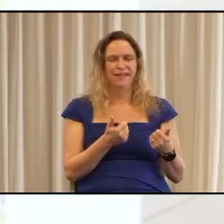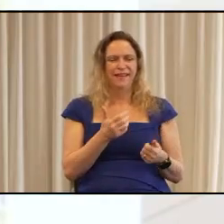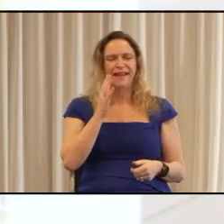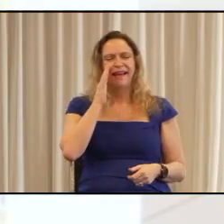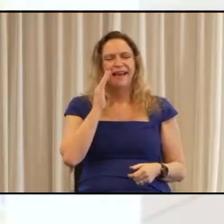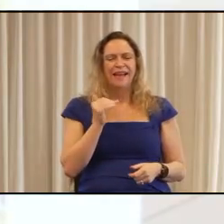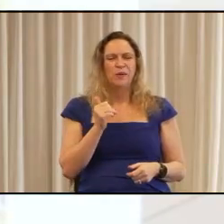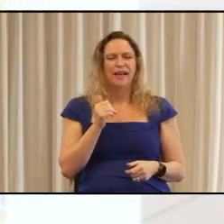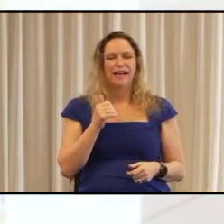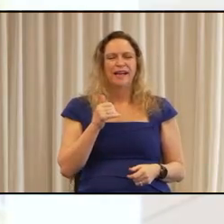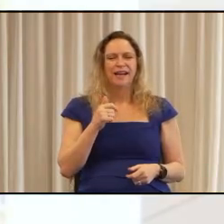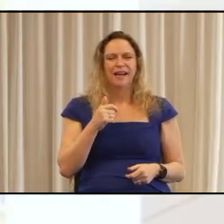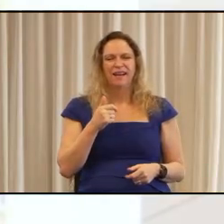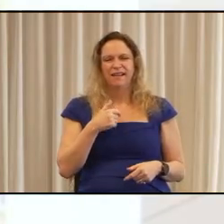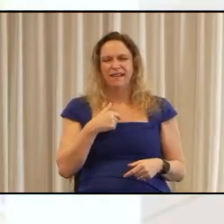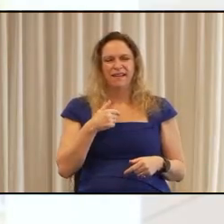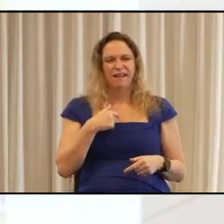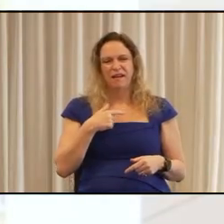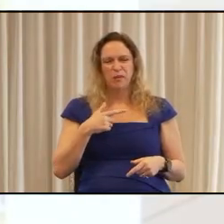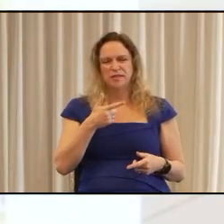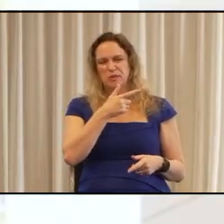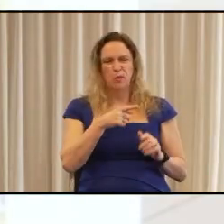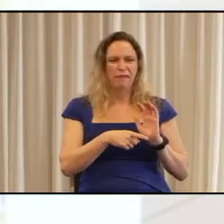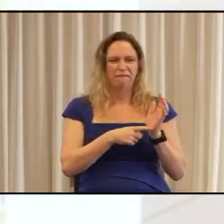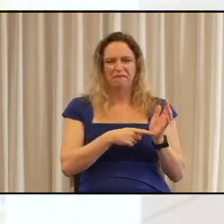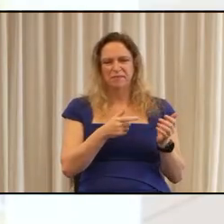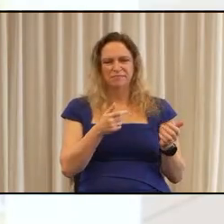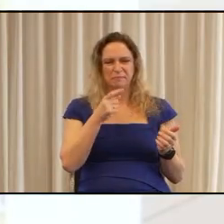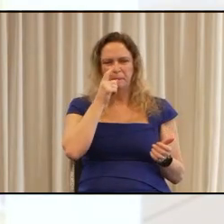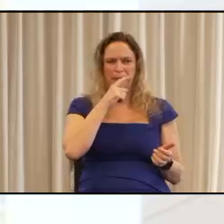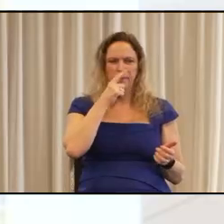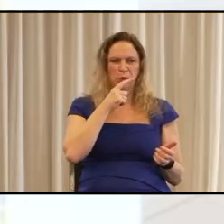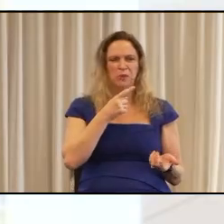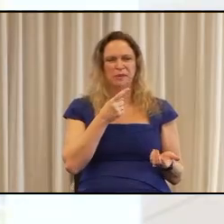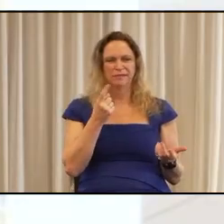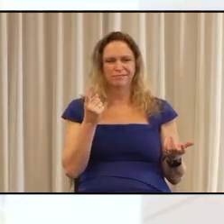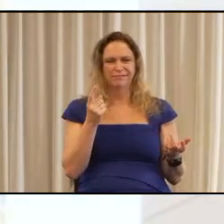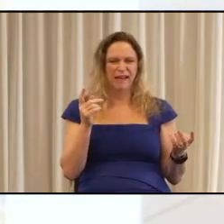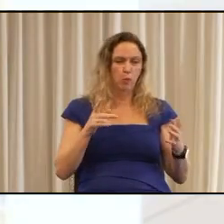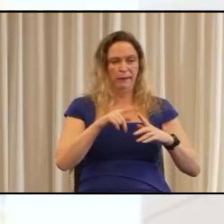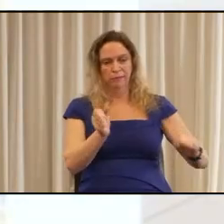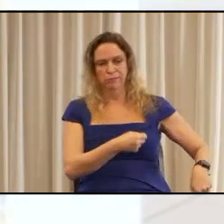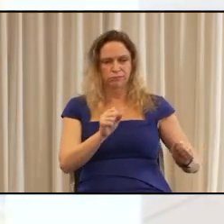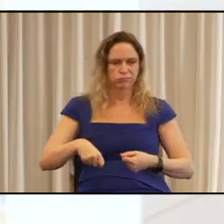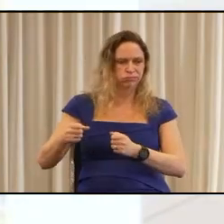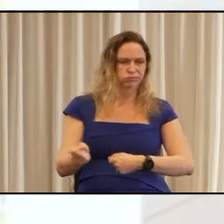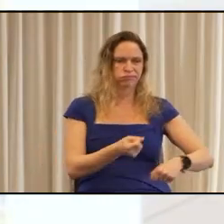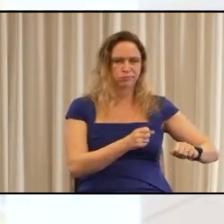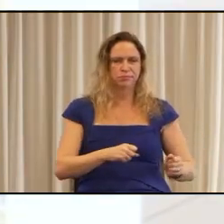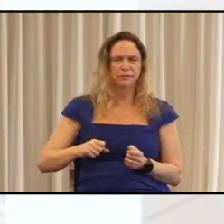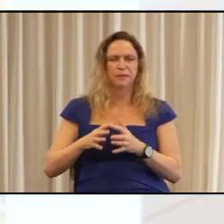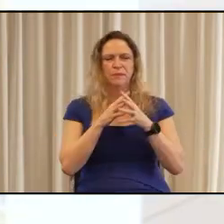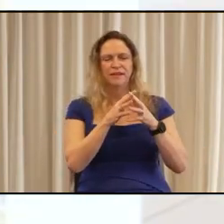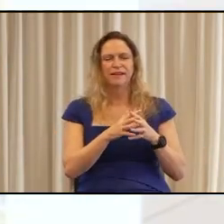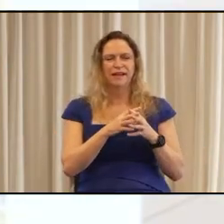to hobnob with the various film lovers in Utah and go skiing and all those sorts of things, and came